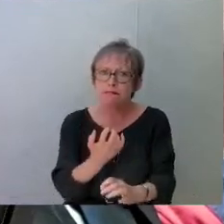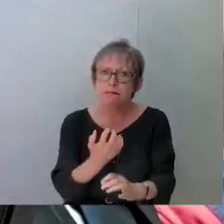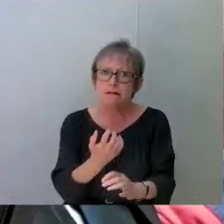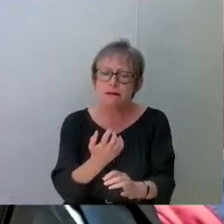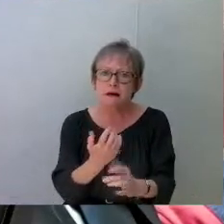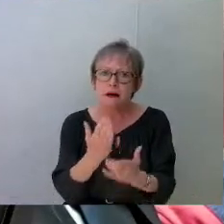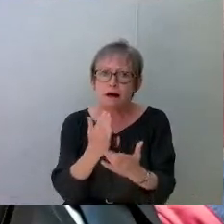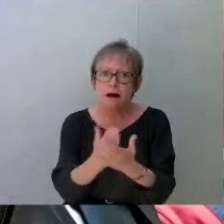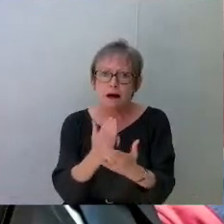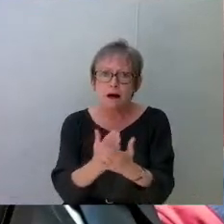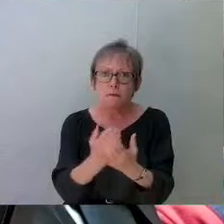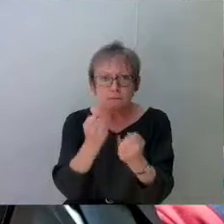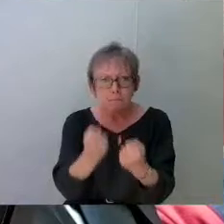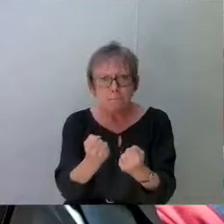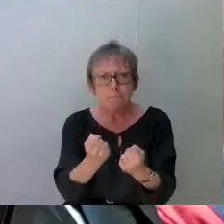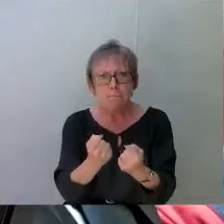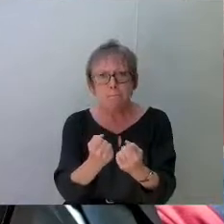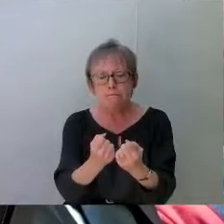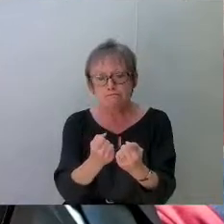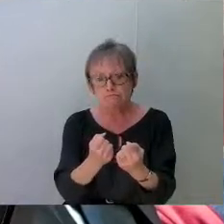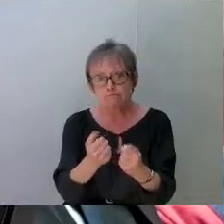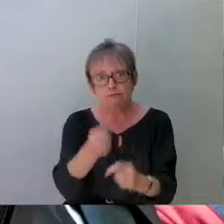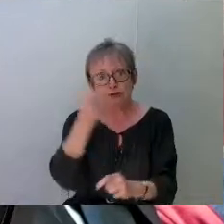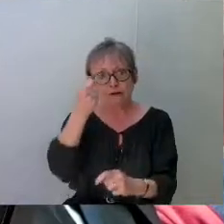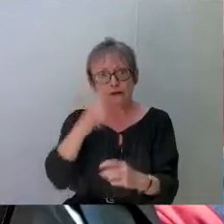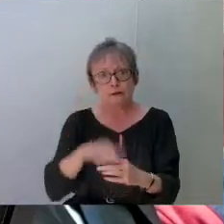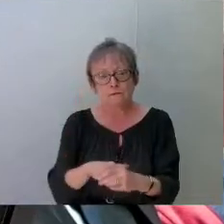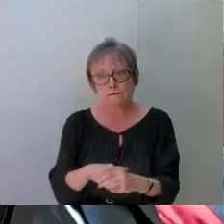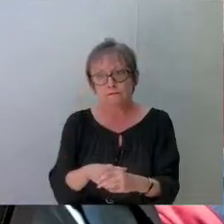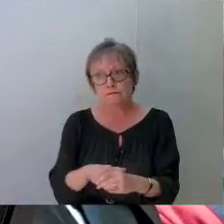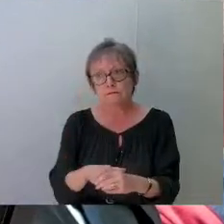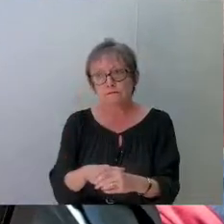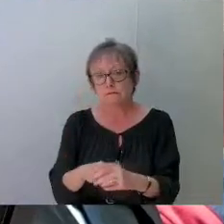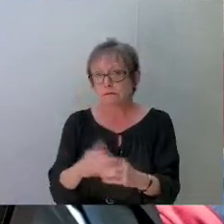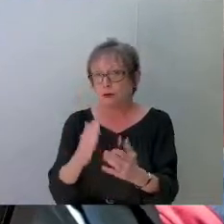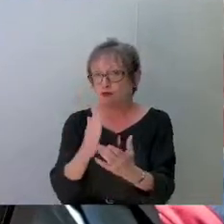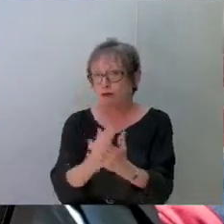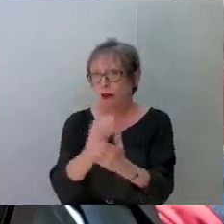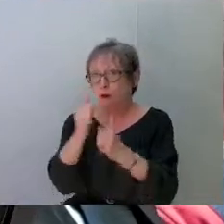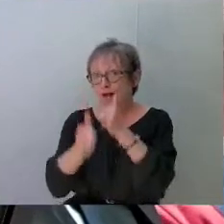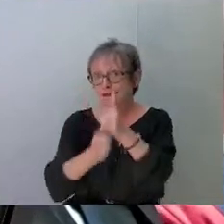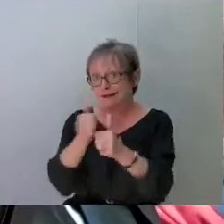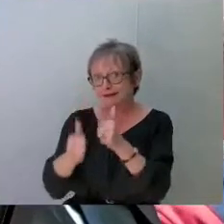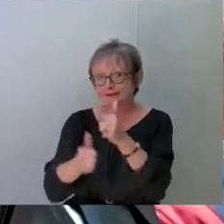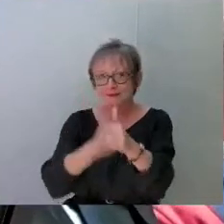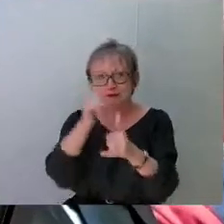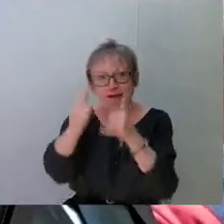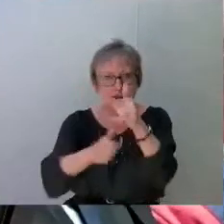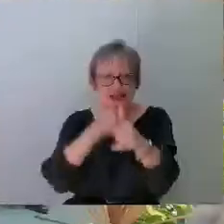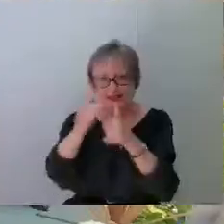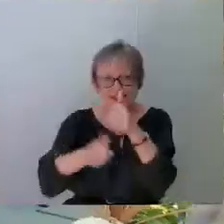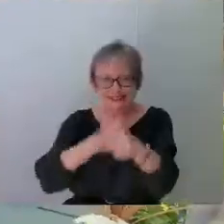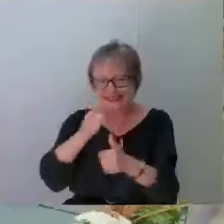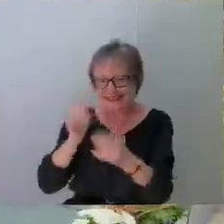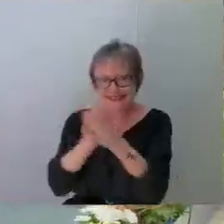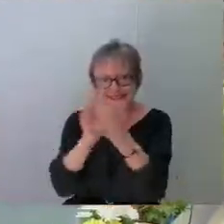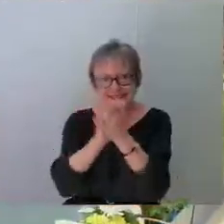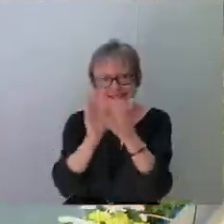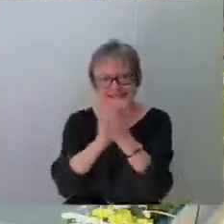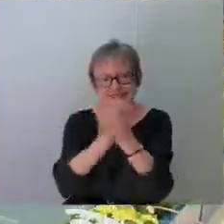and incredible determination to get there. So come on, really well done. Congratulate yourselves.